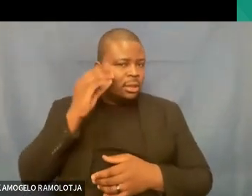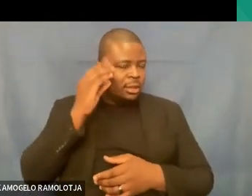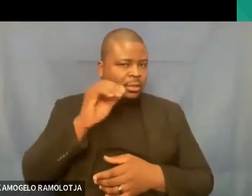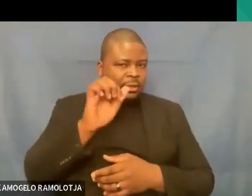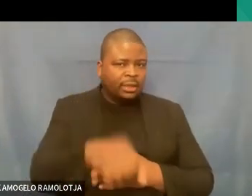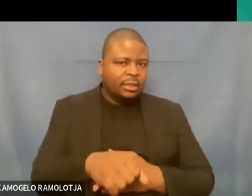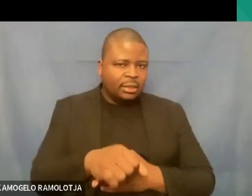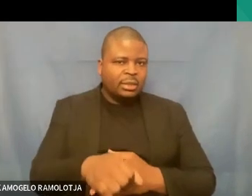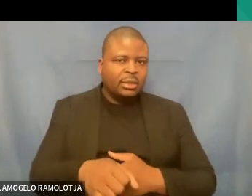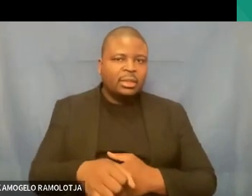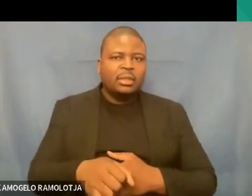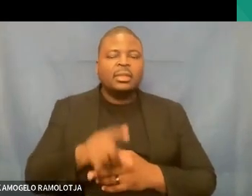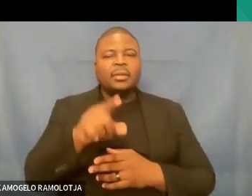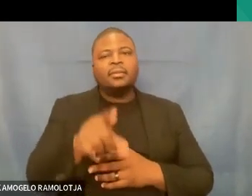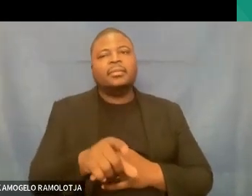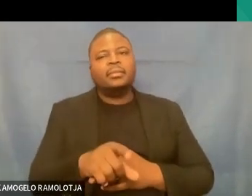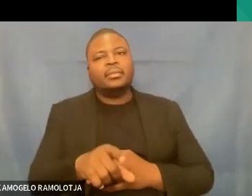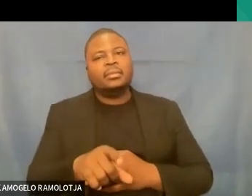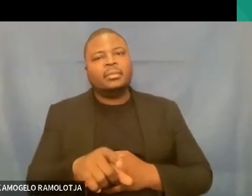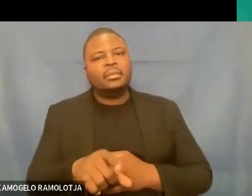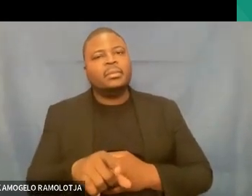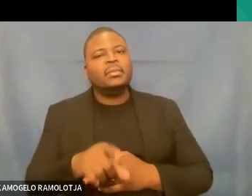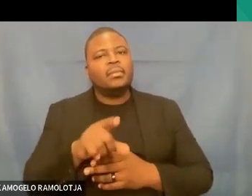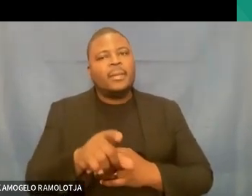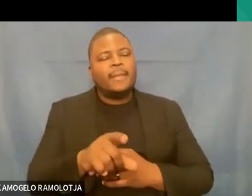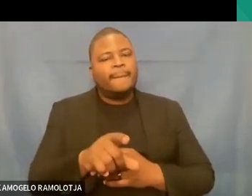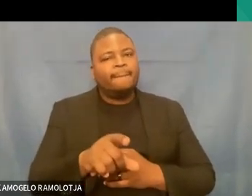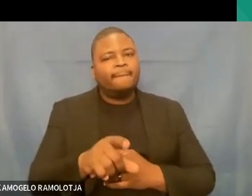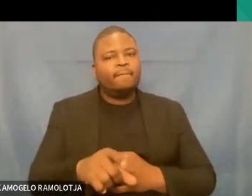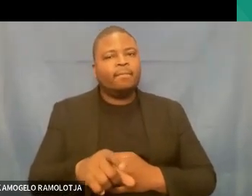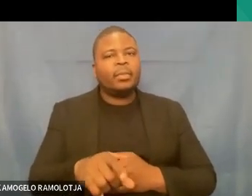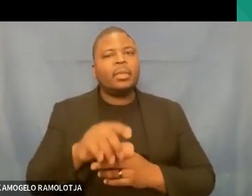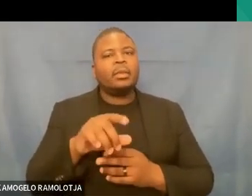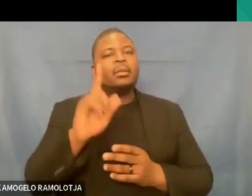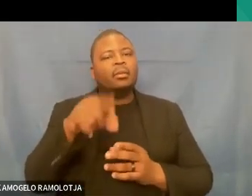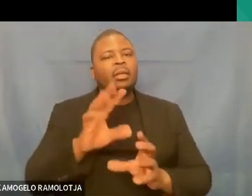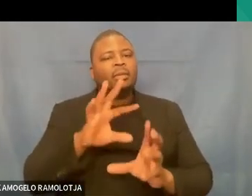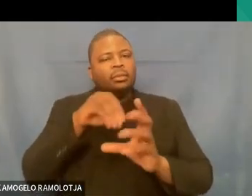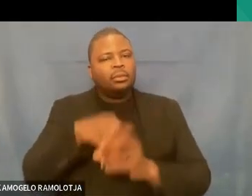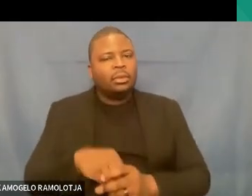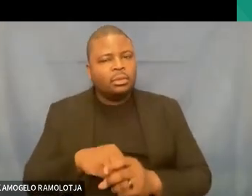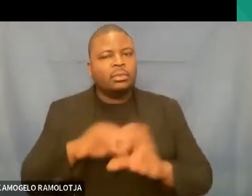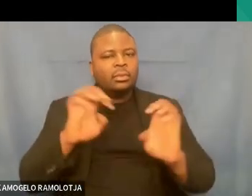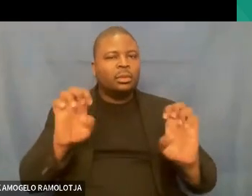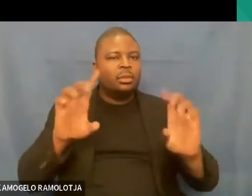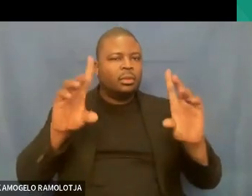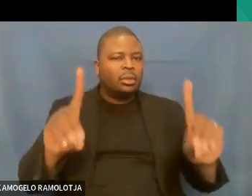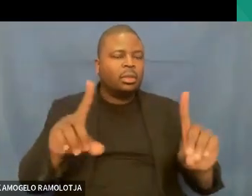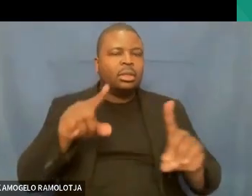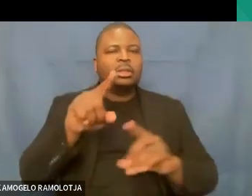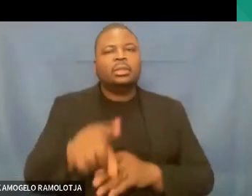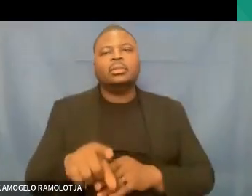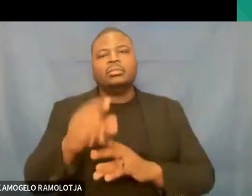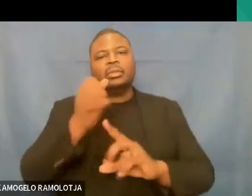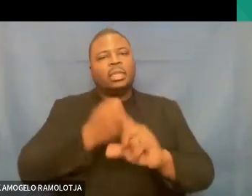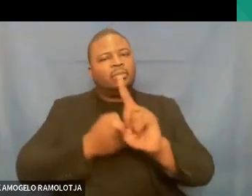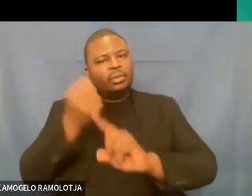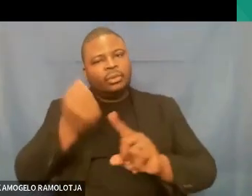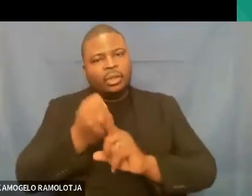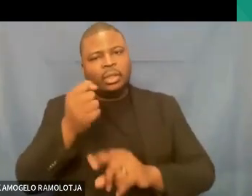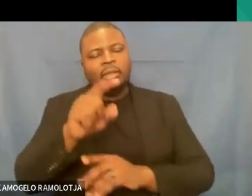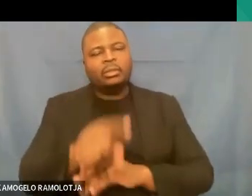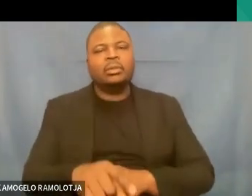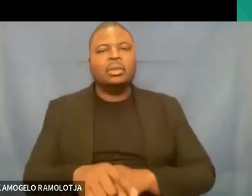young key pops across the sectors. This should include education, justice, as well as